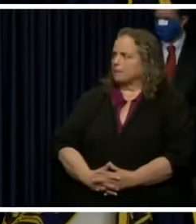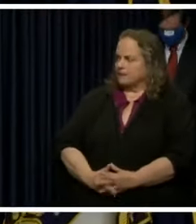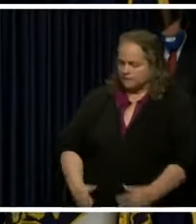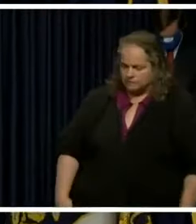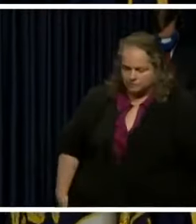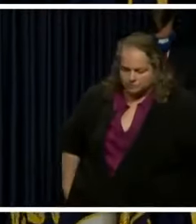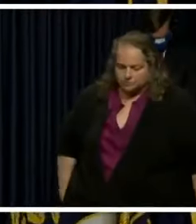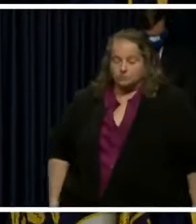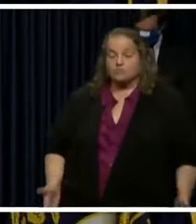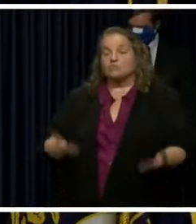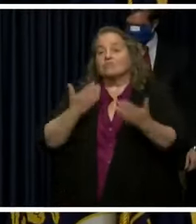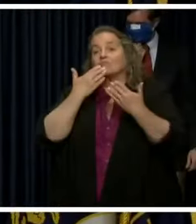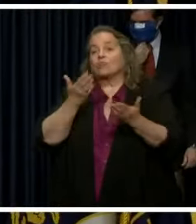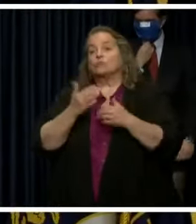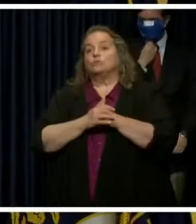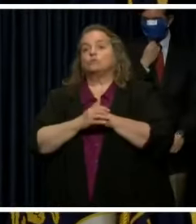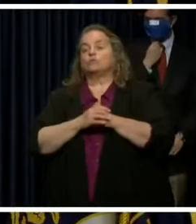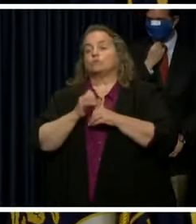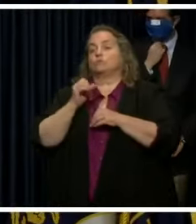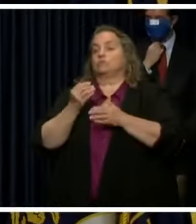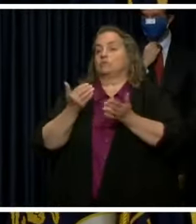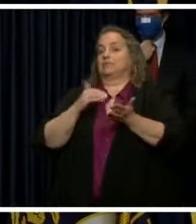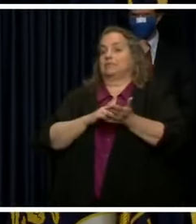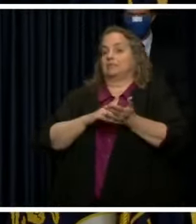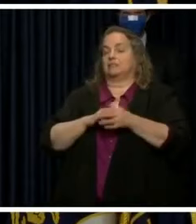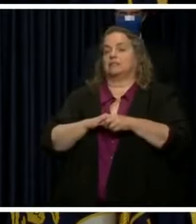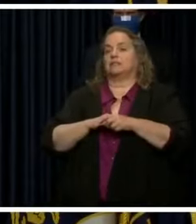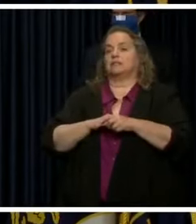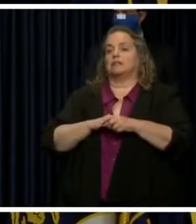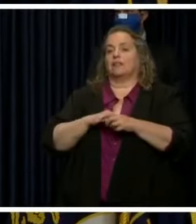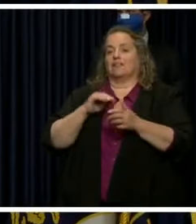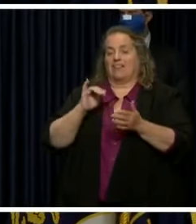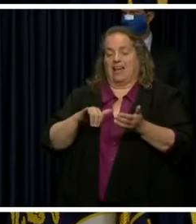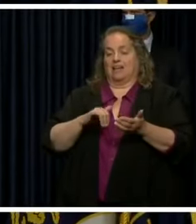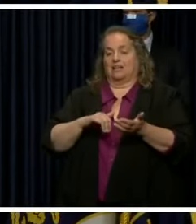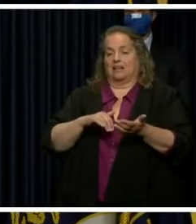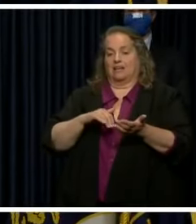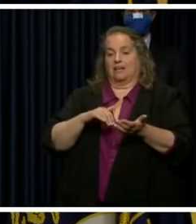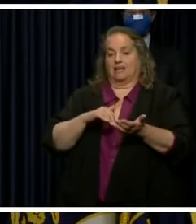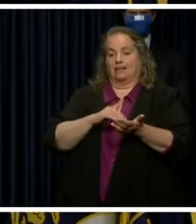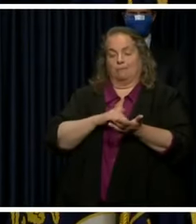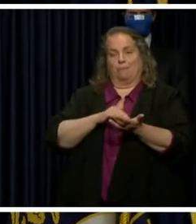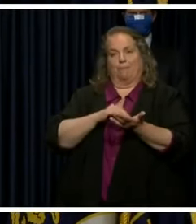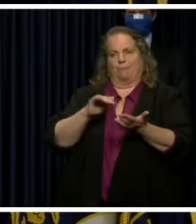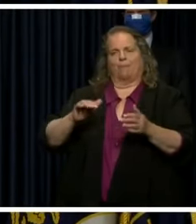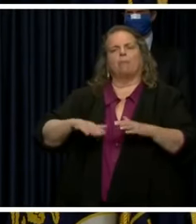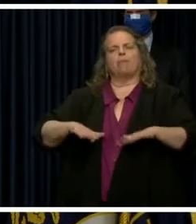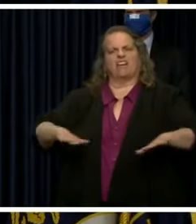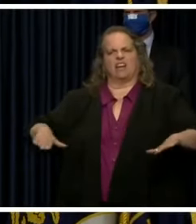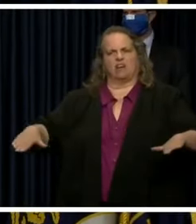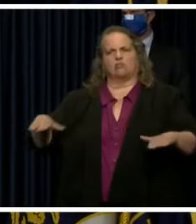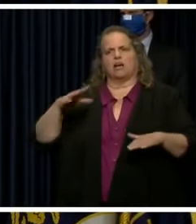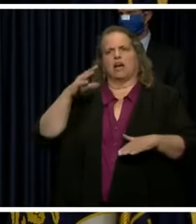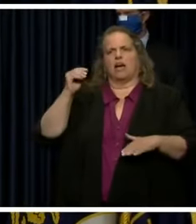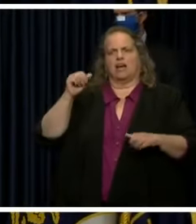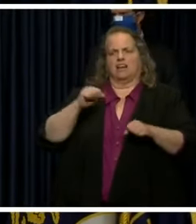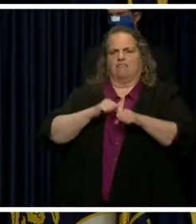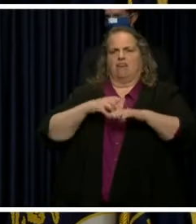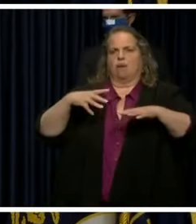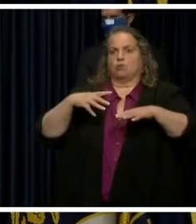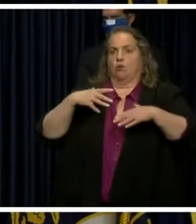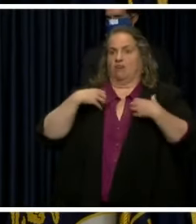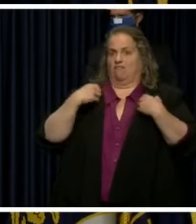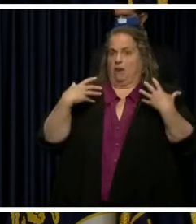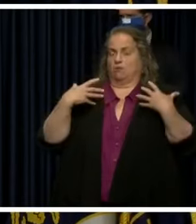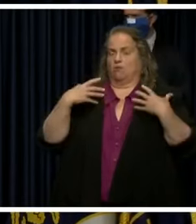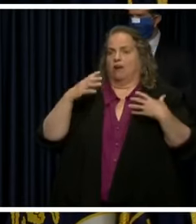Thank you. So, again, this pediatric inflammatory condition is a new condition. We weren't aware of this before.